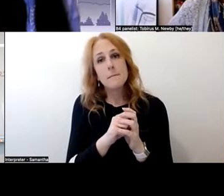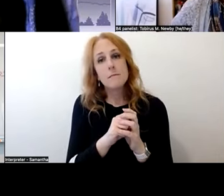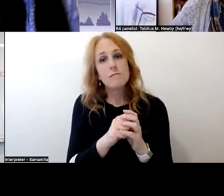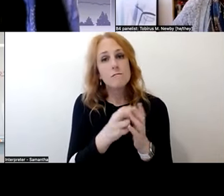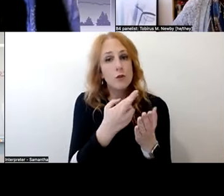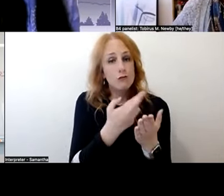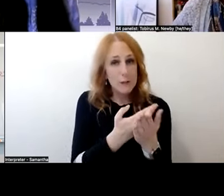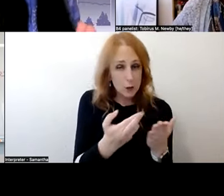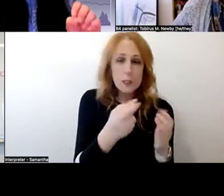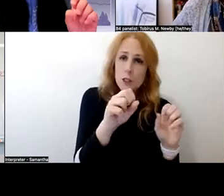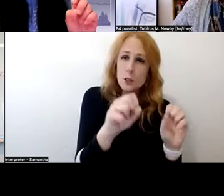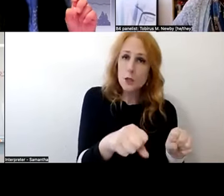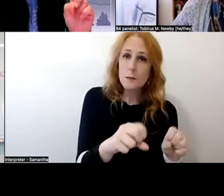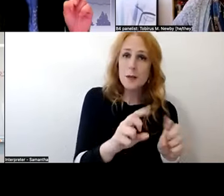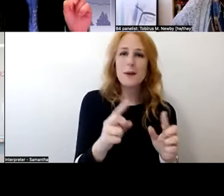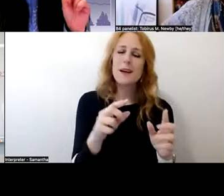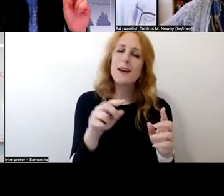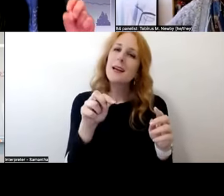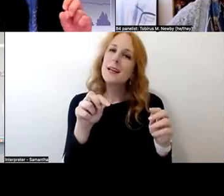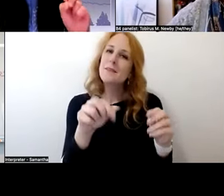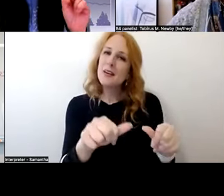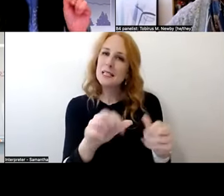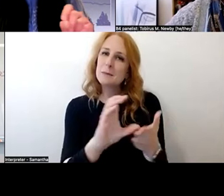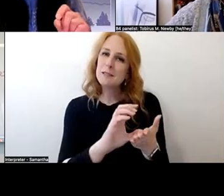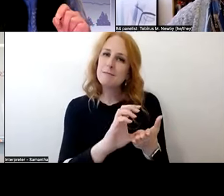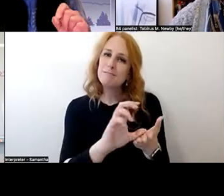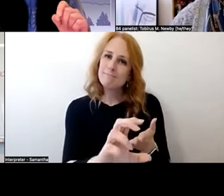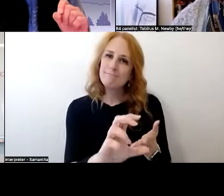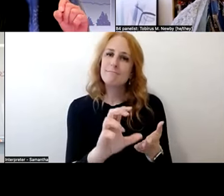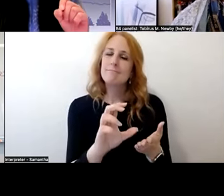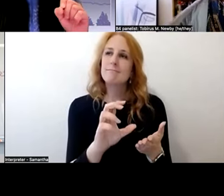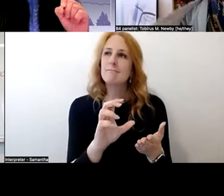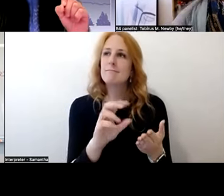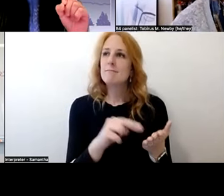resources, but investment in sort of continued conversation.